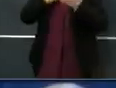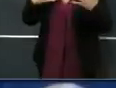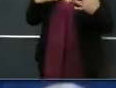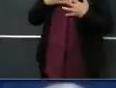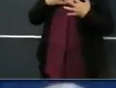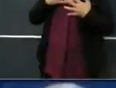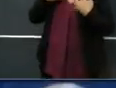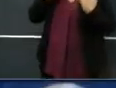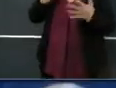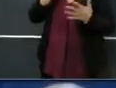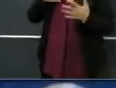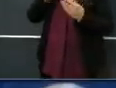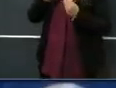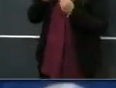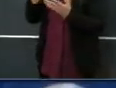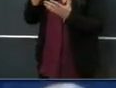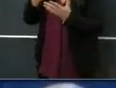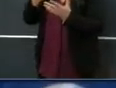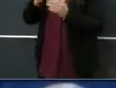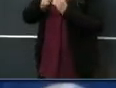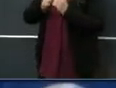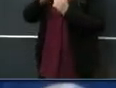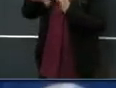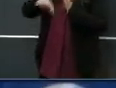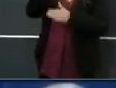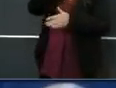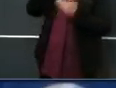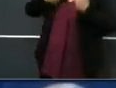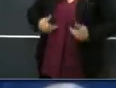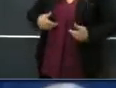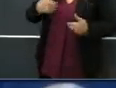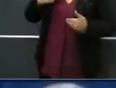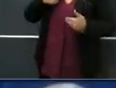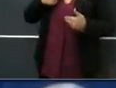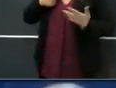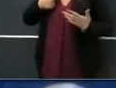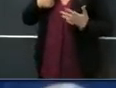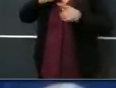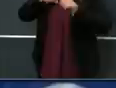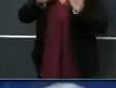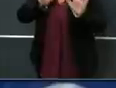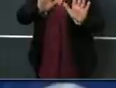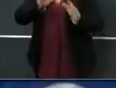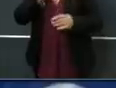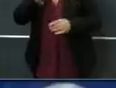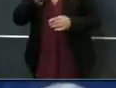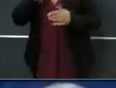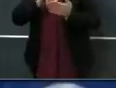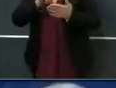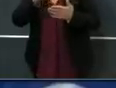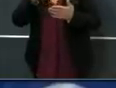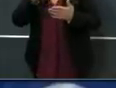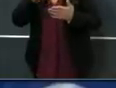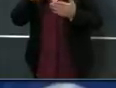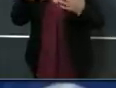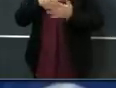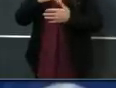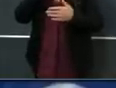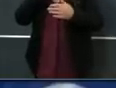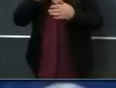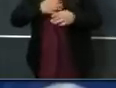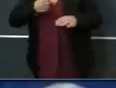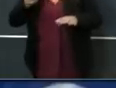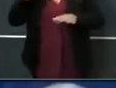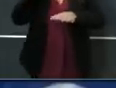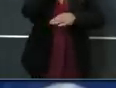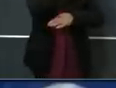relates to the public charge, of which this will not impact or affect, and more broadly about deportation. And so that's